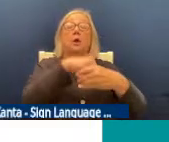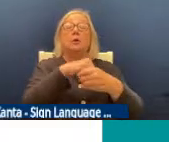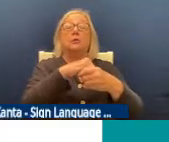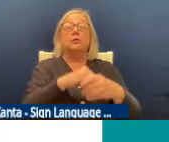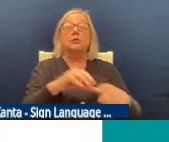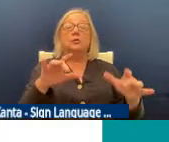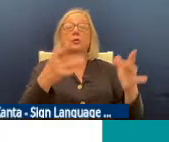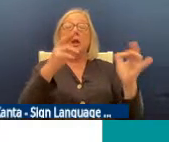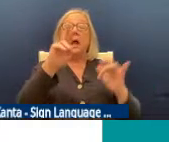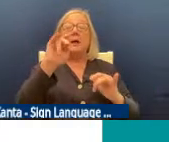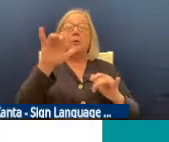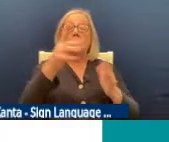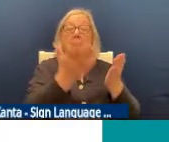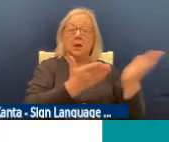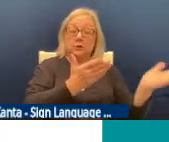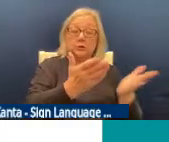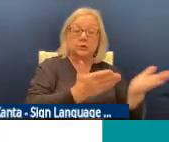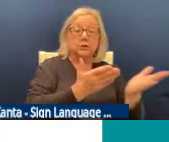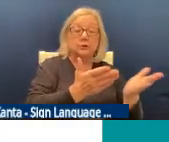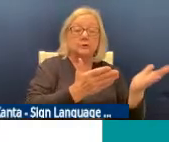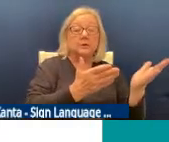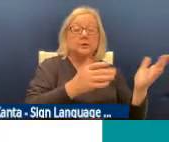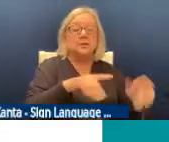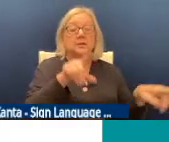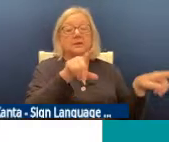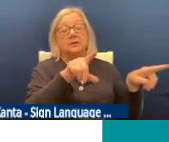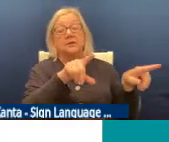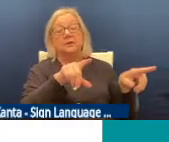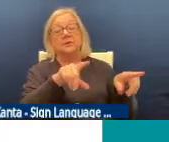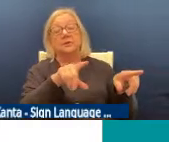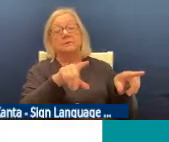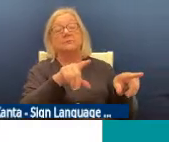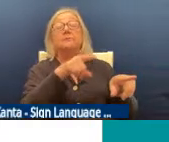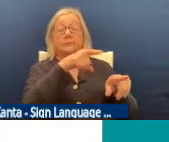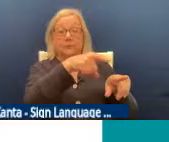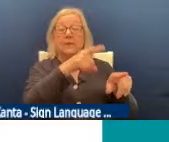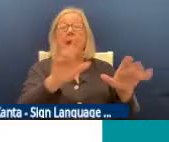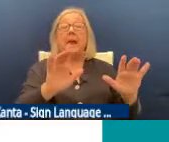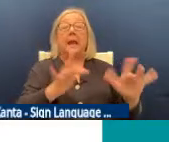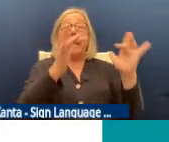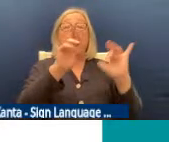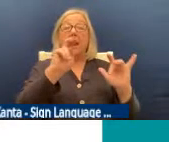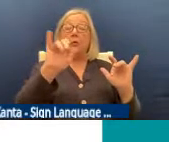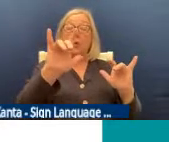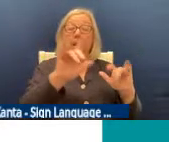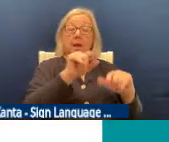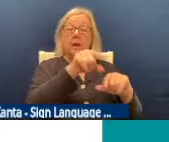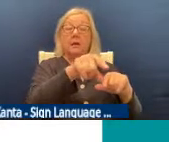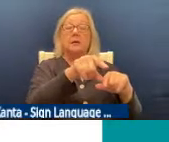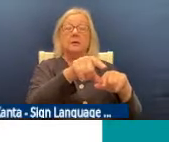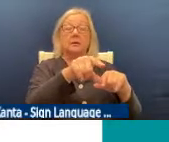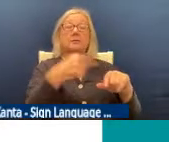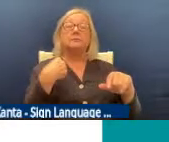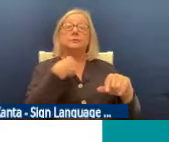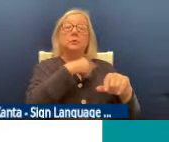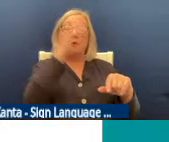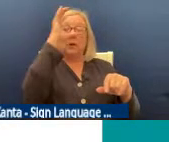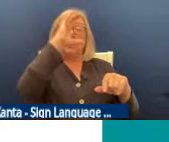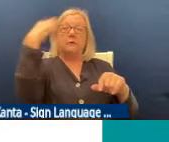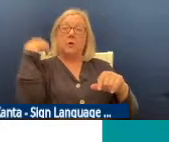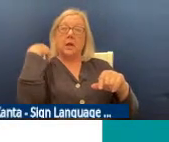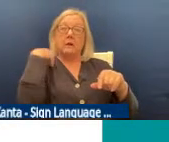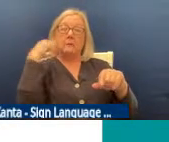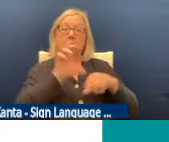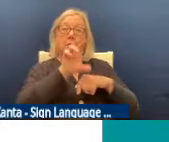bus service. And for the light rail side of the program, we're seeking a capital investment grant, which